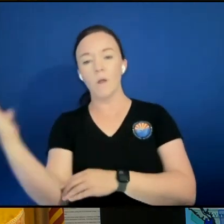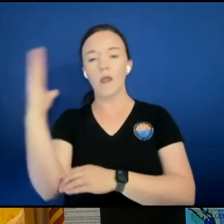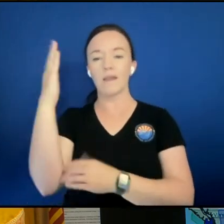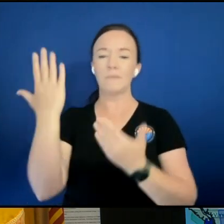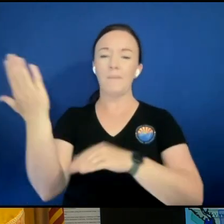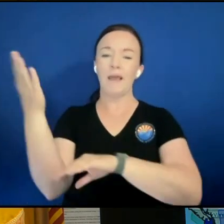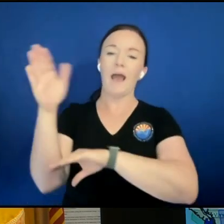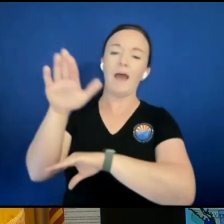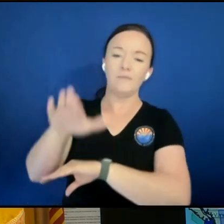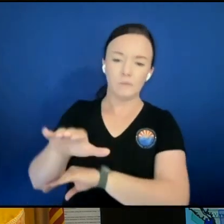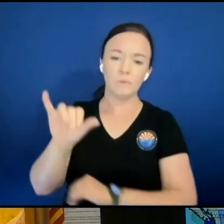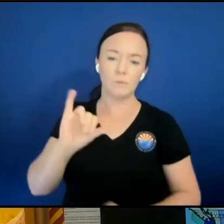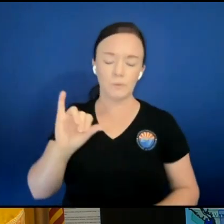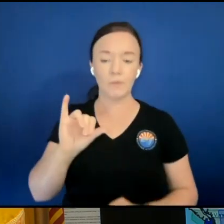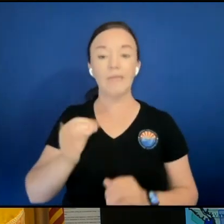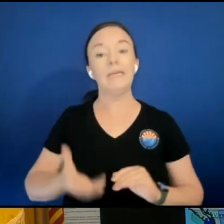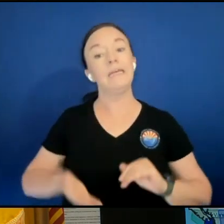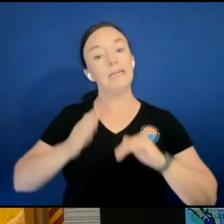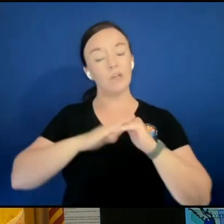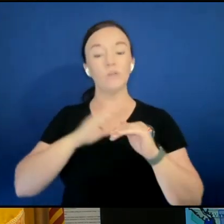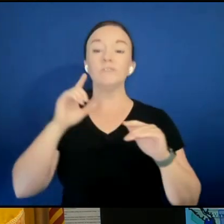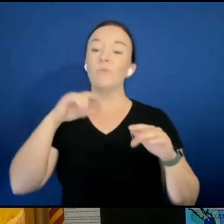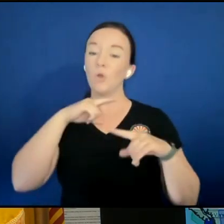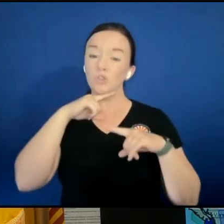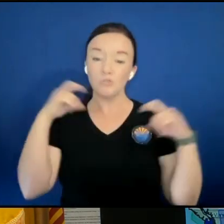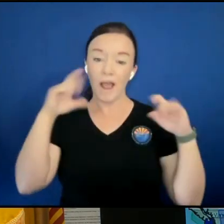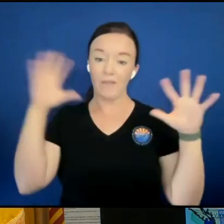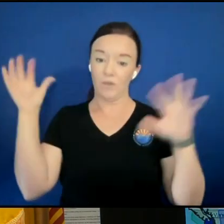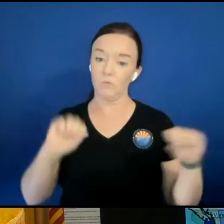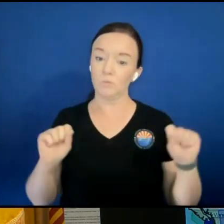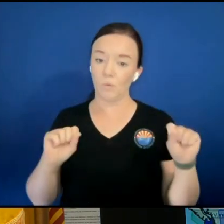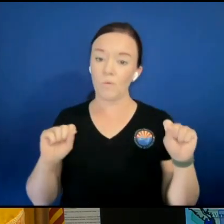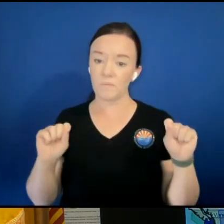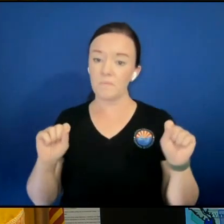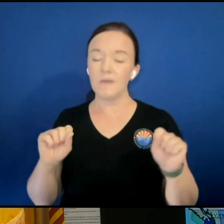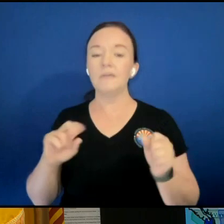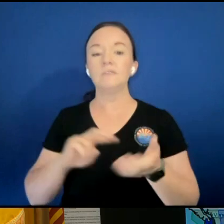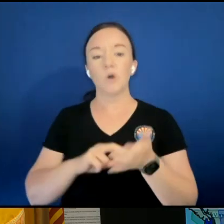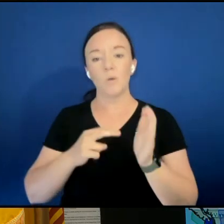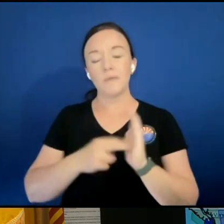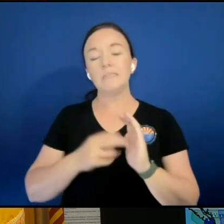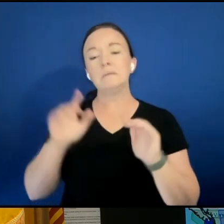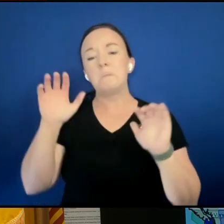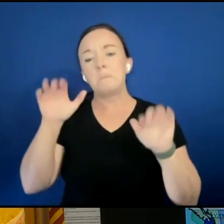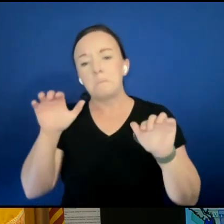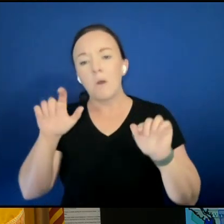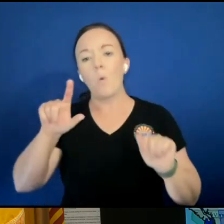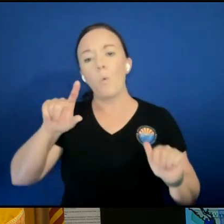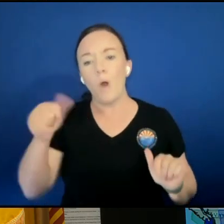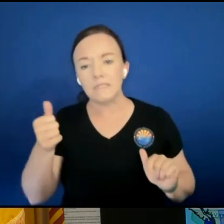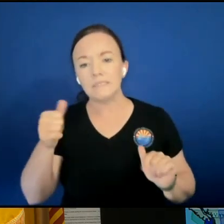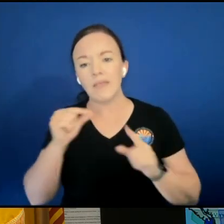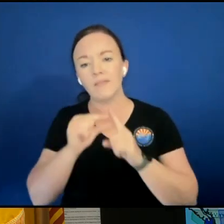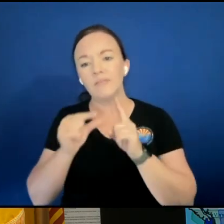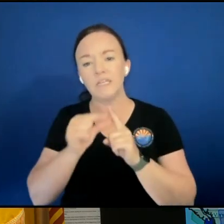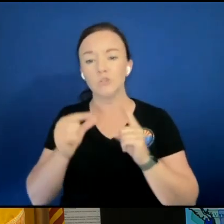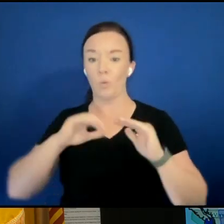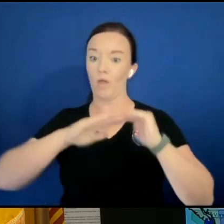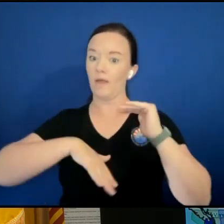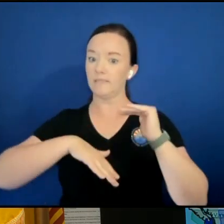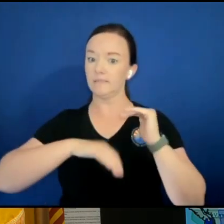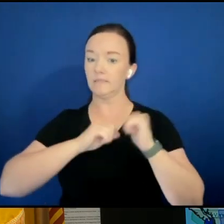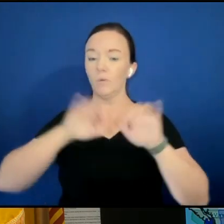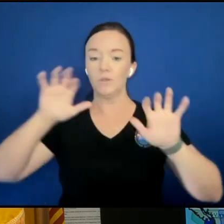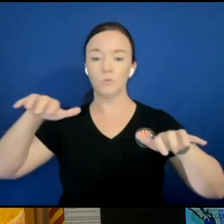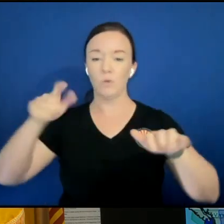really increase our chance for dry thunderstorm activity, which means we're going to see about 1/10 of an inch of rain or even less with those storms,